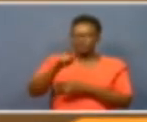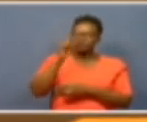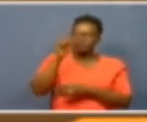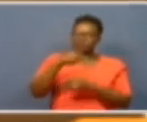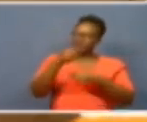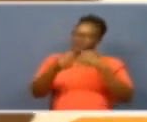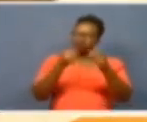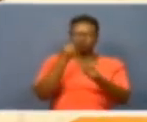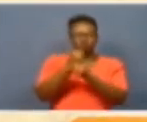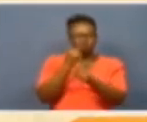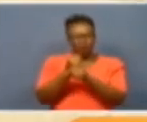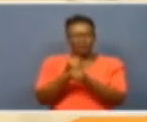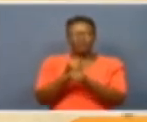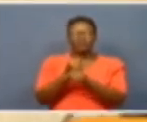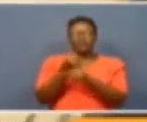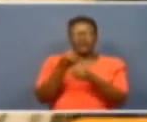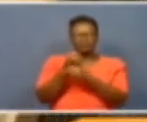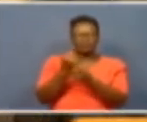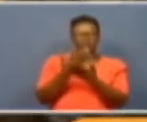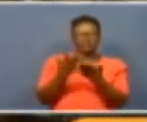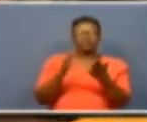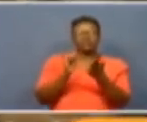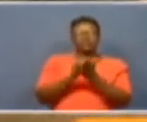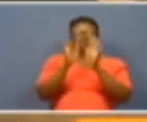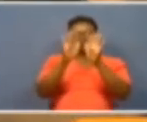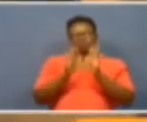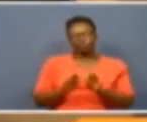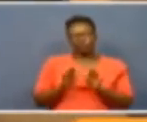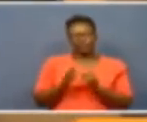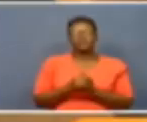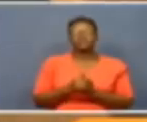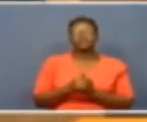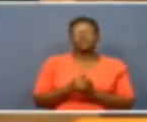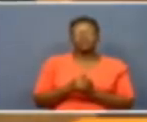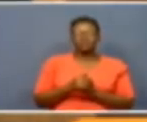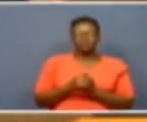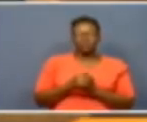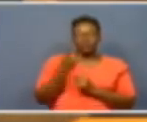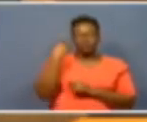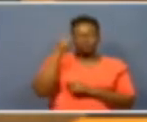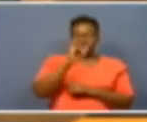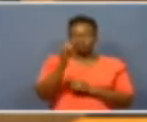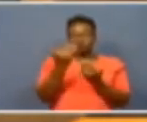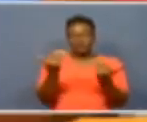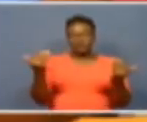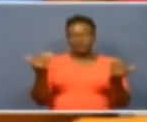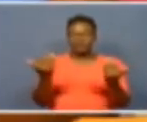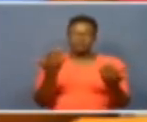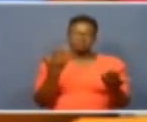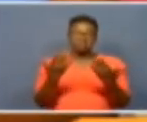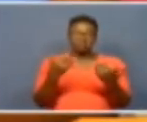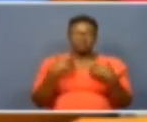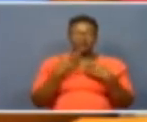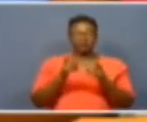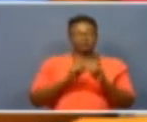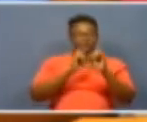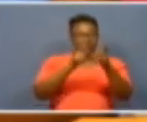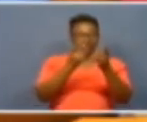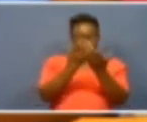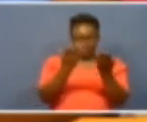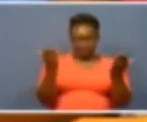make something that matters, regardless of anything else that is going on. For those children who have their talents,